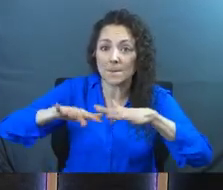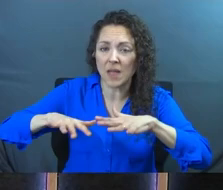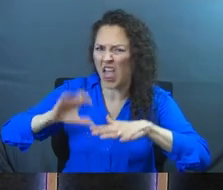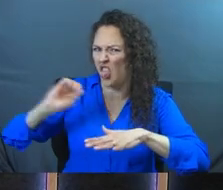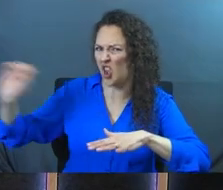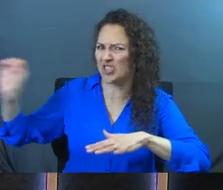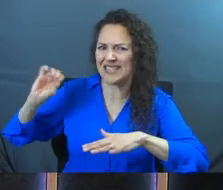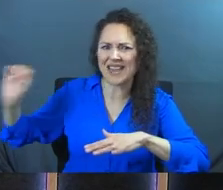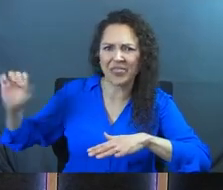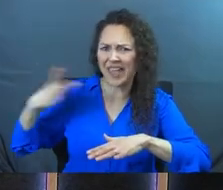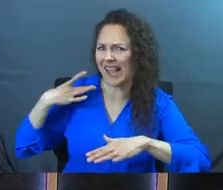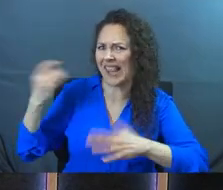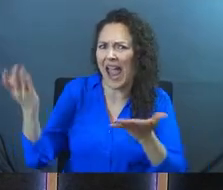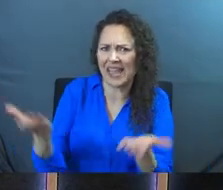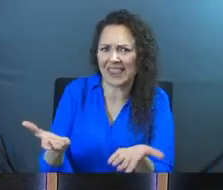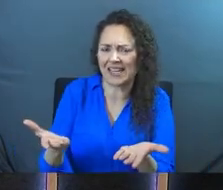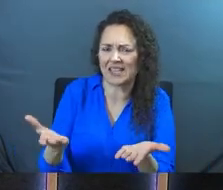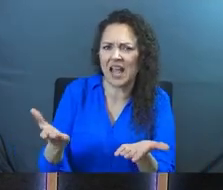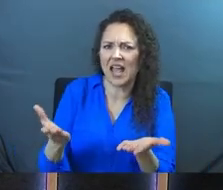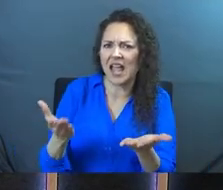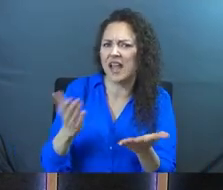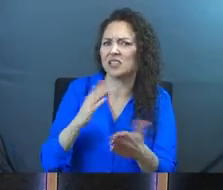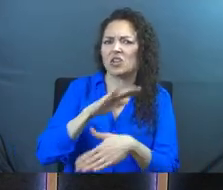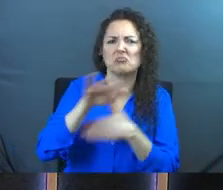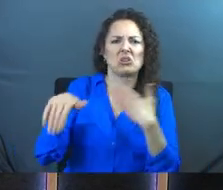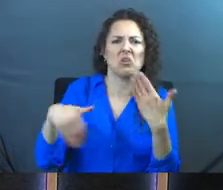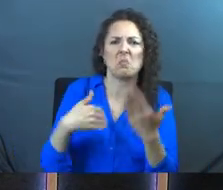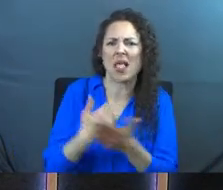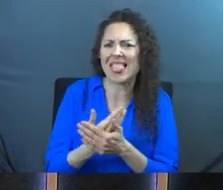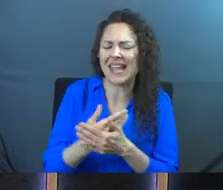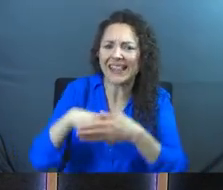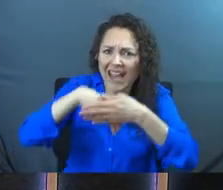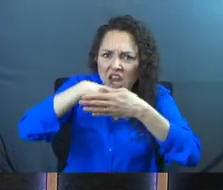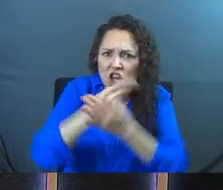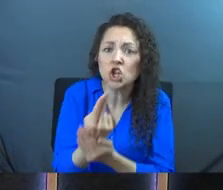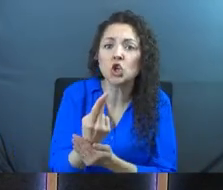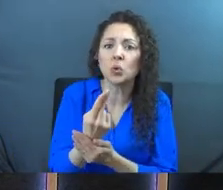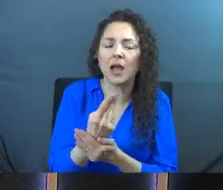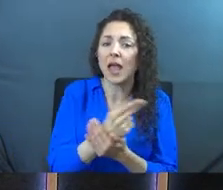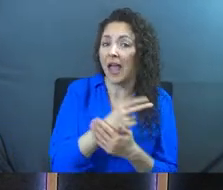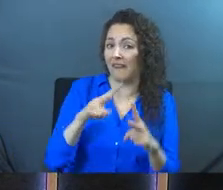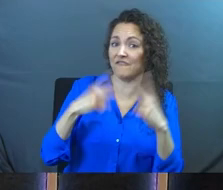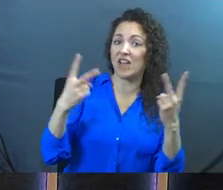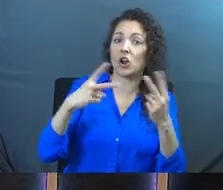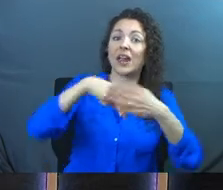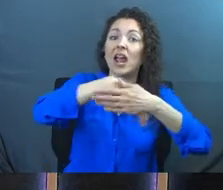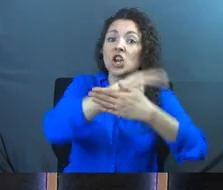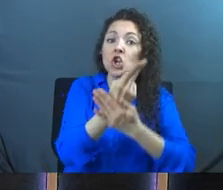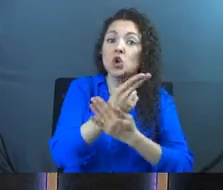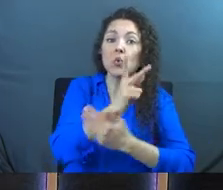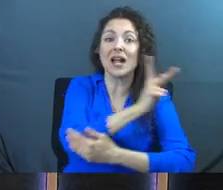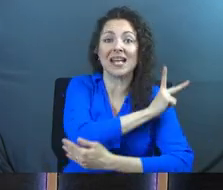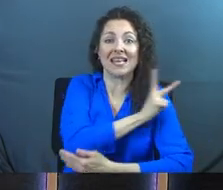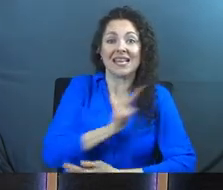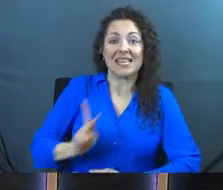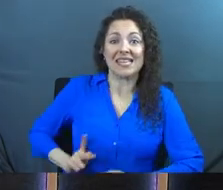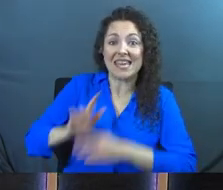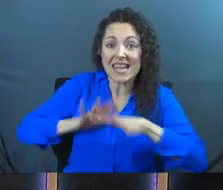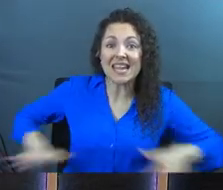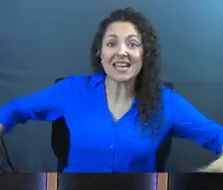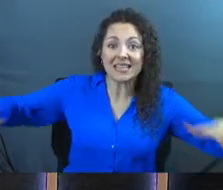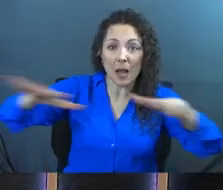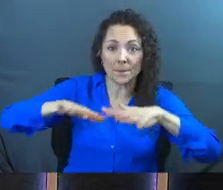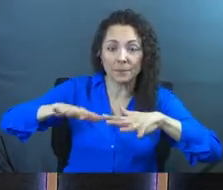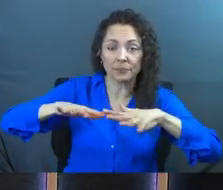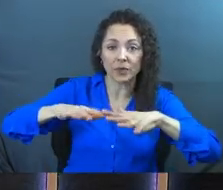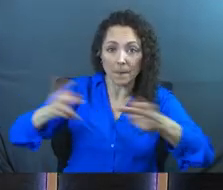nothing you can compare this to. It's completely new and unique. So he's bringing a very new kingdom that's going to have a brand new